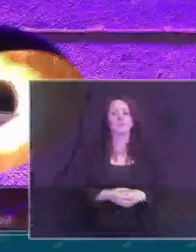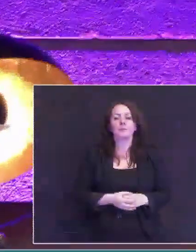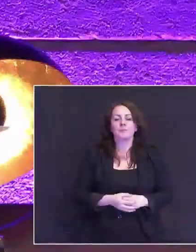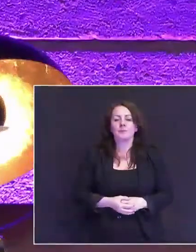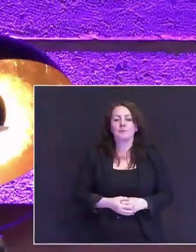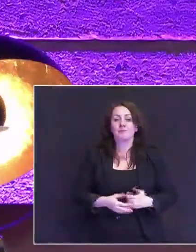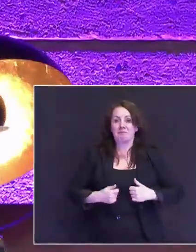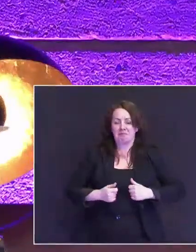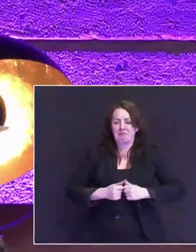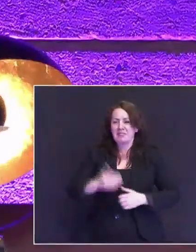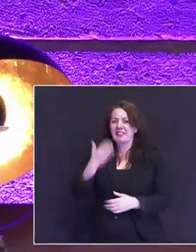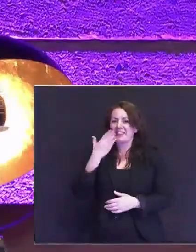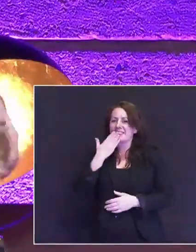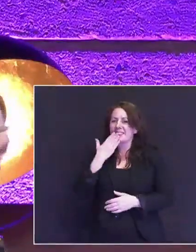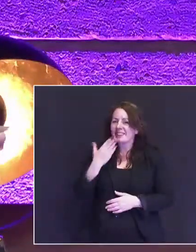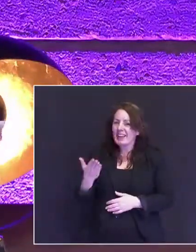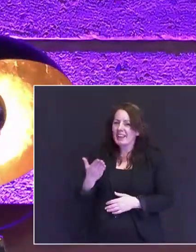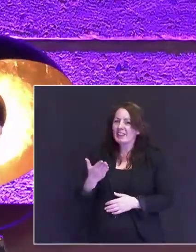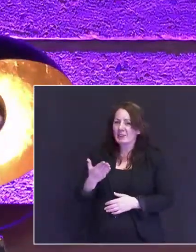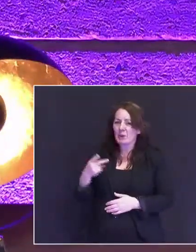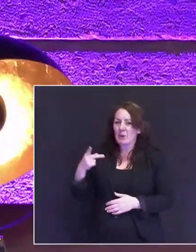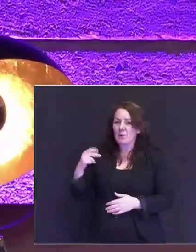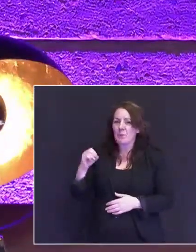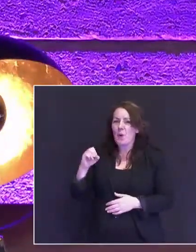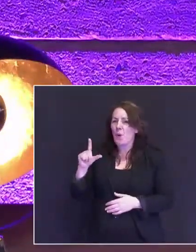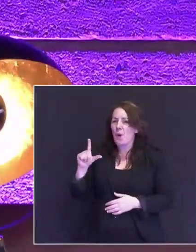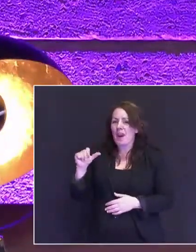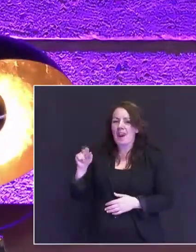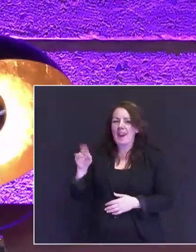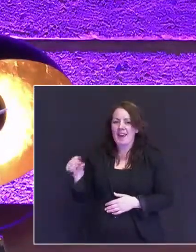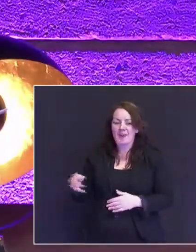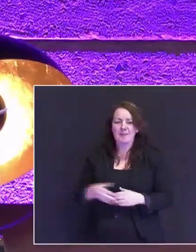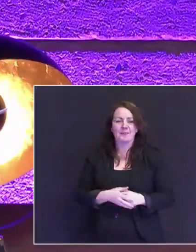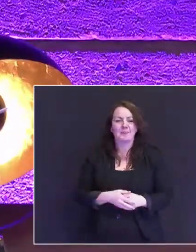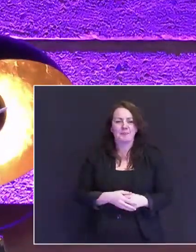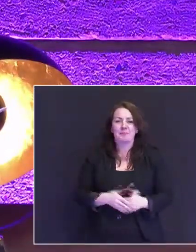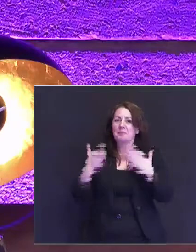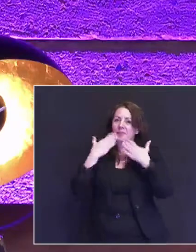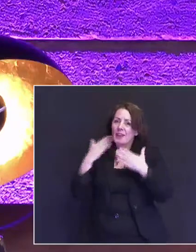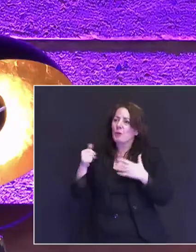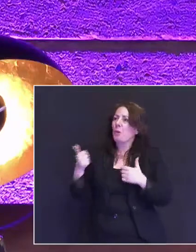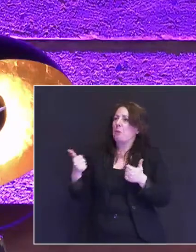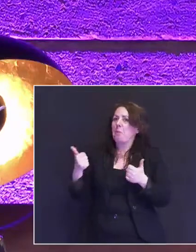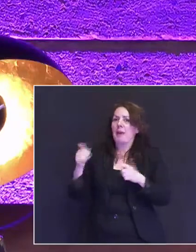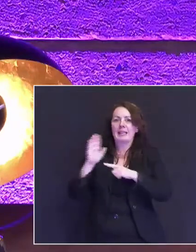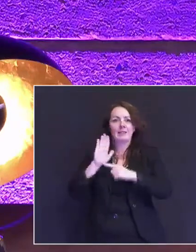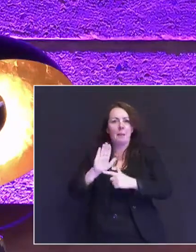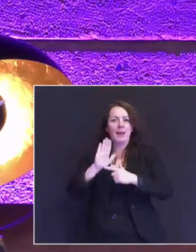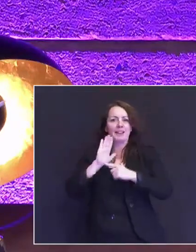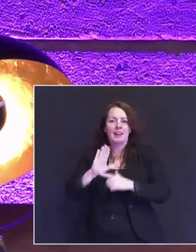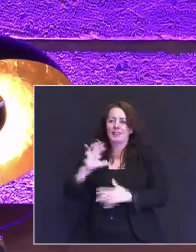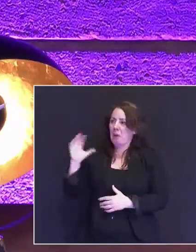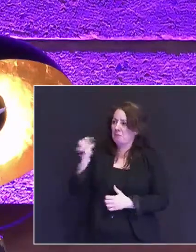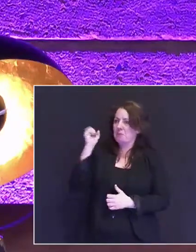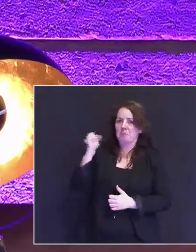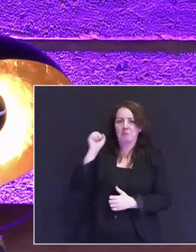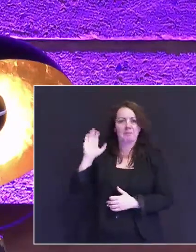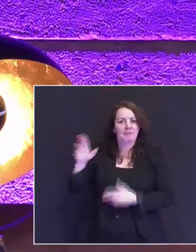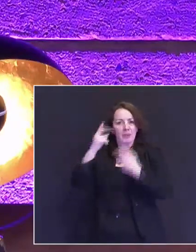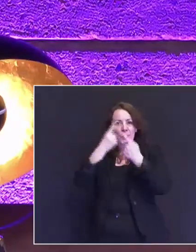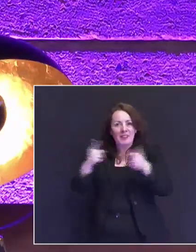Thank you so much, Mr. Pauling, for your great examples, first of all, from your University of Yaoundé.